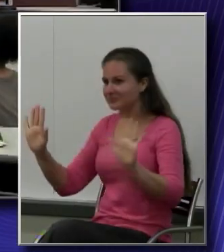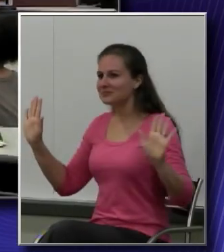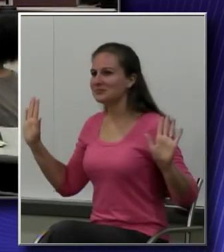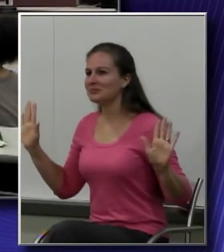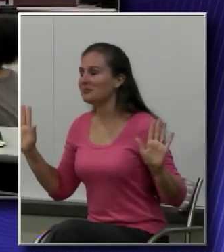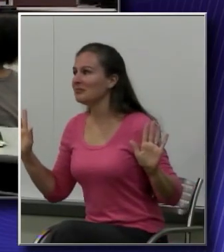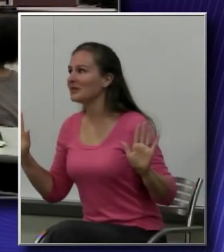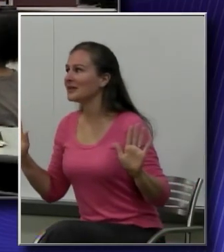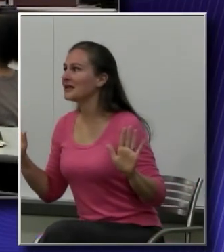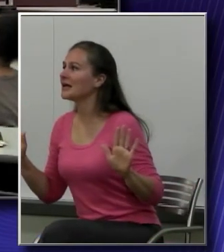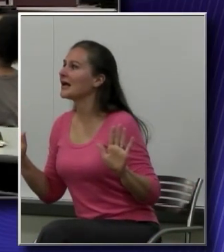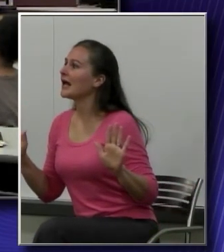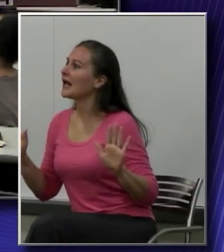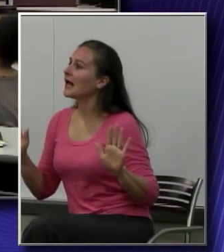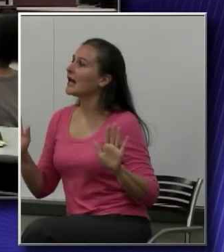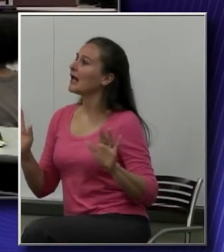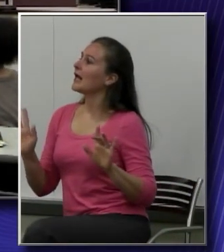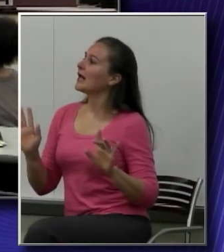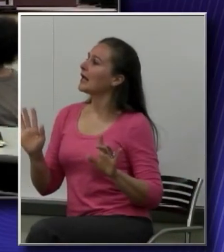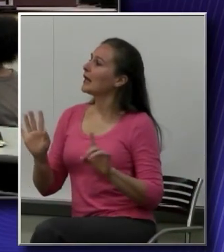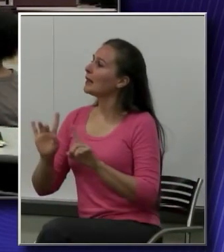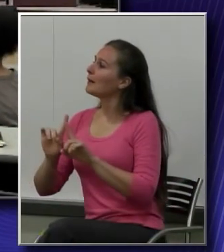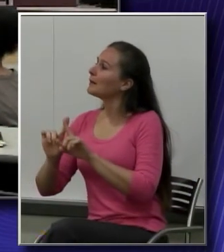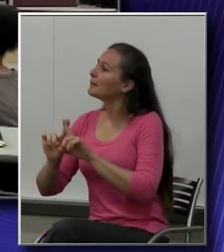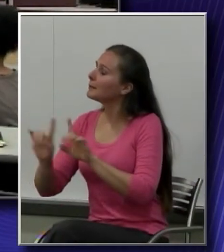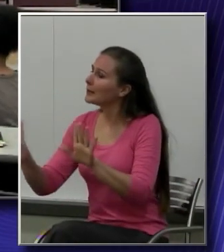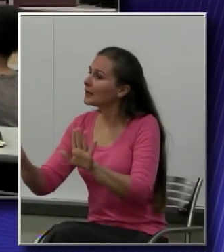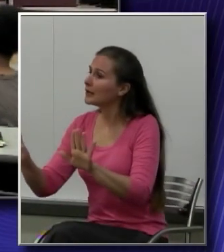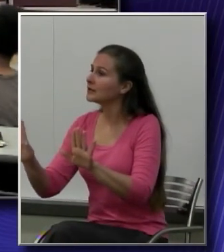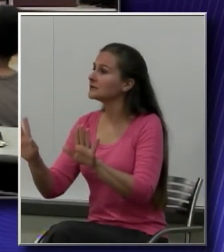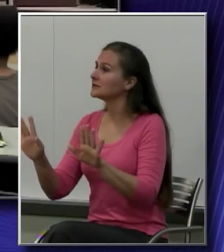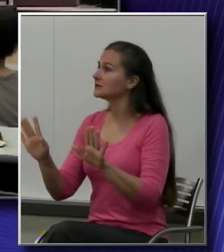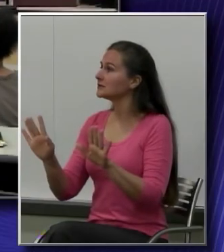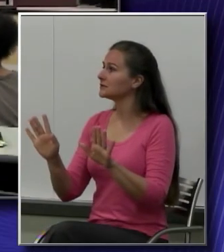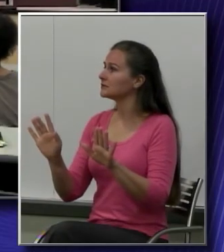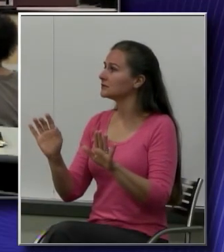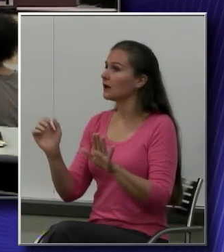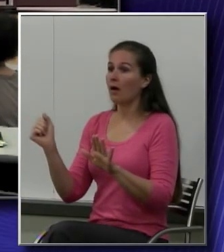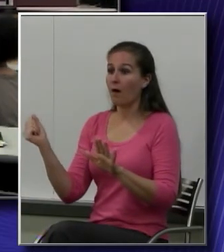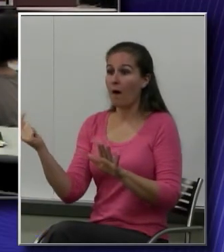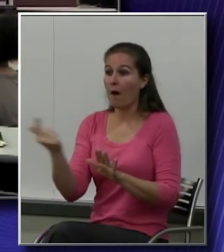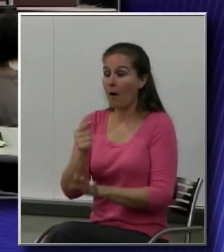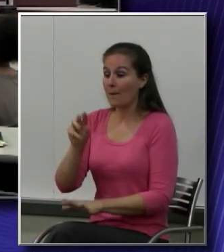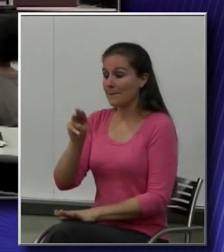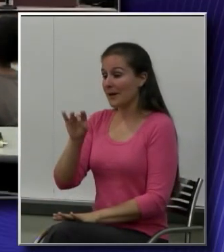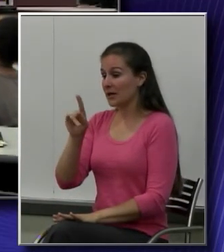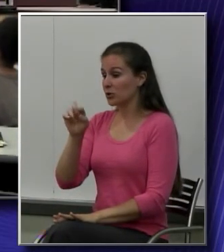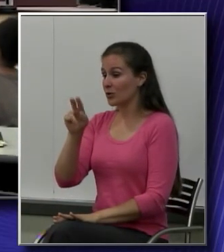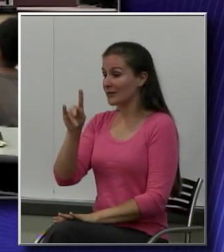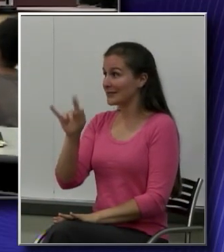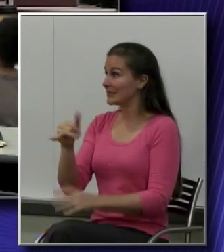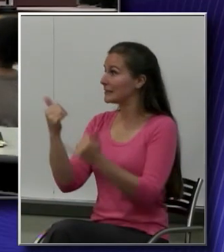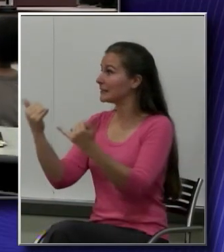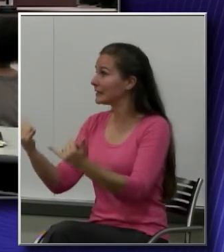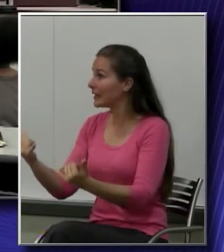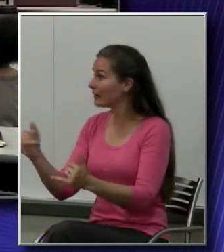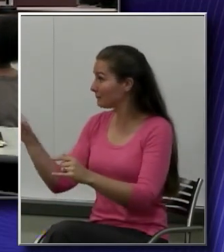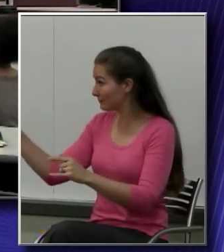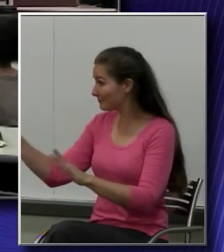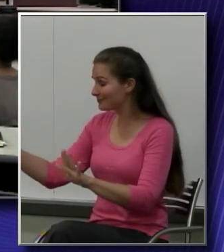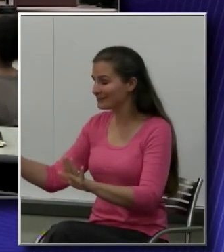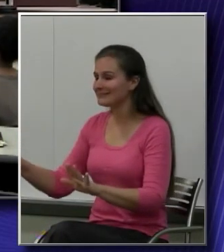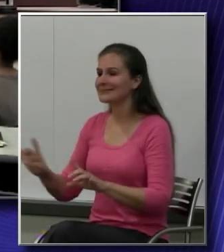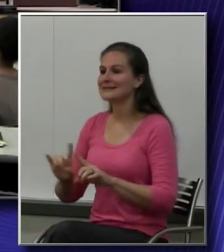No. I'm looking, you know what, everybody is a minority now. But I don't even want to get into